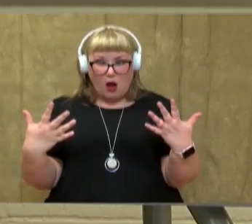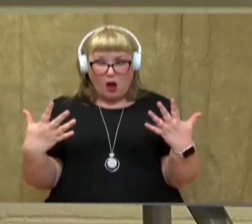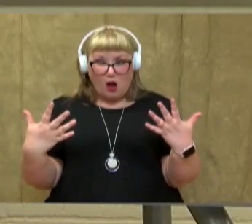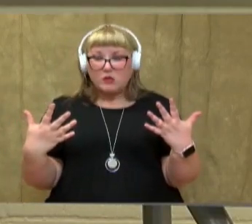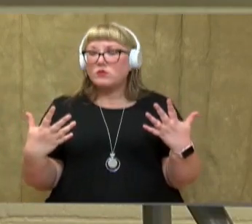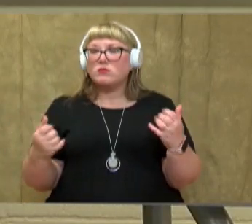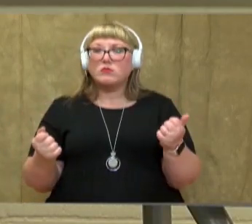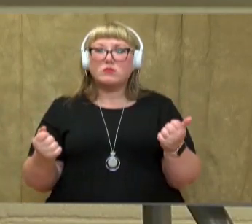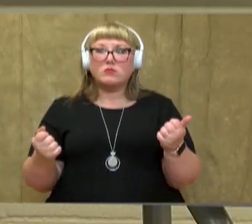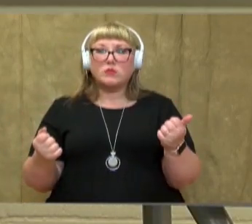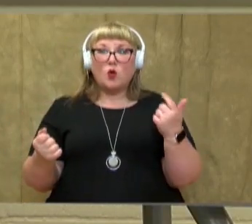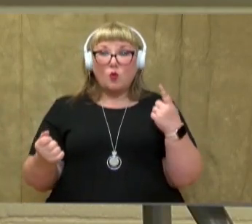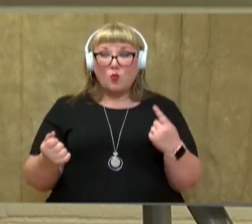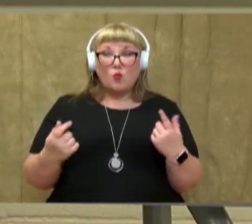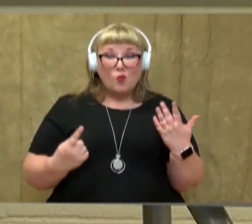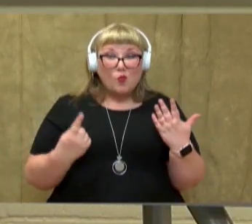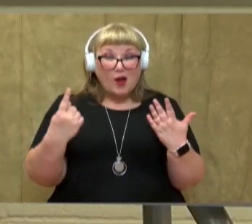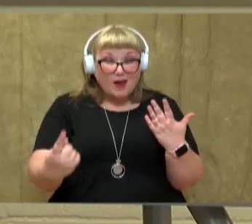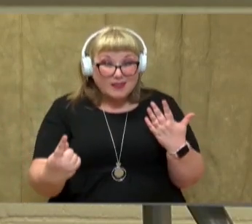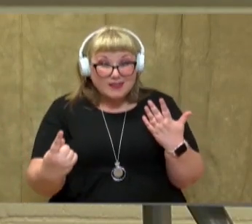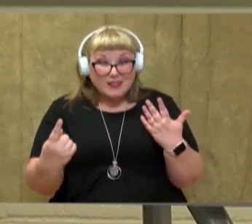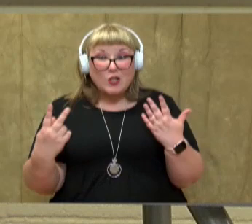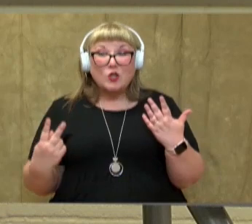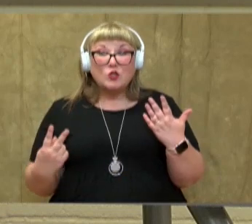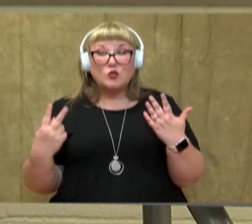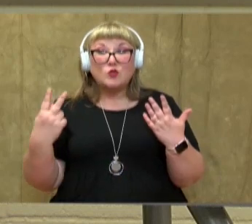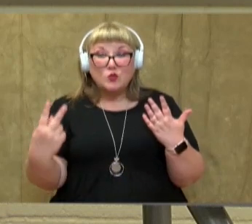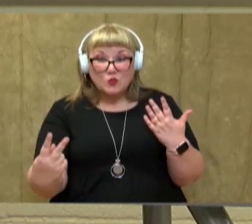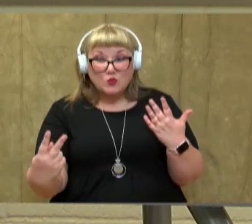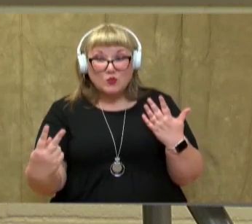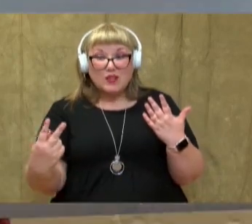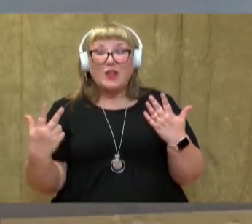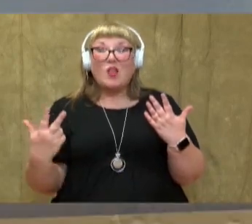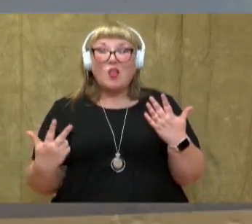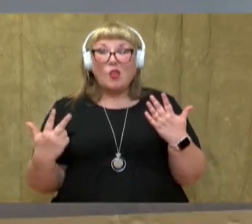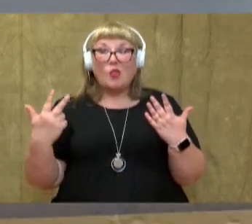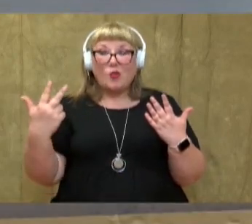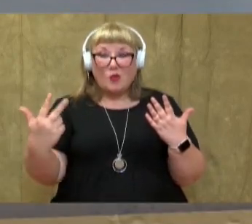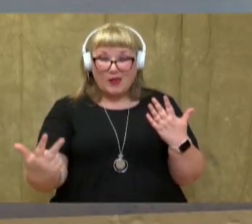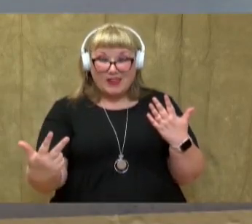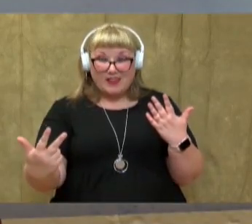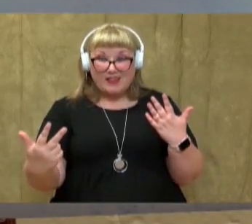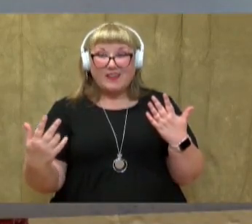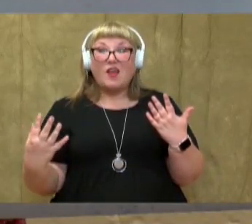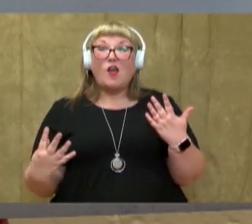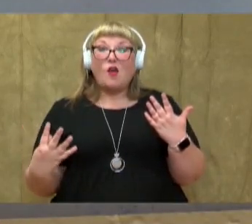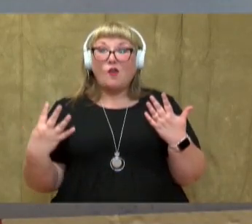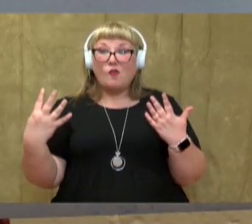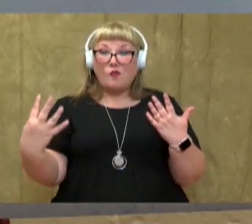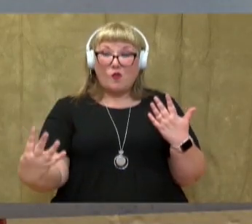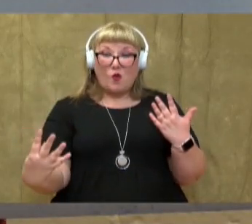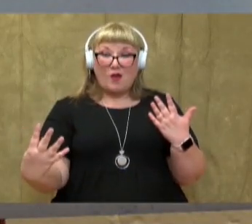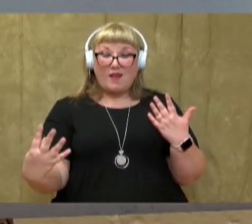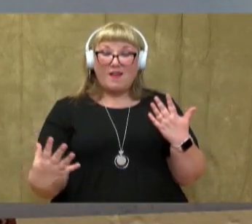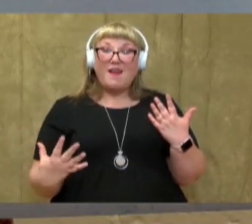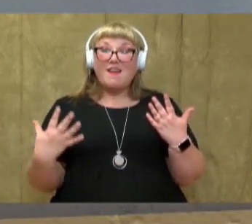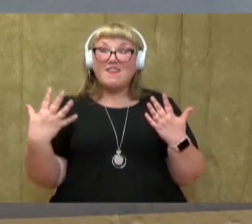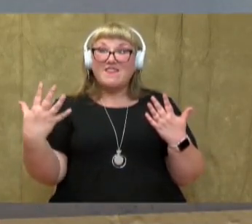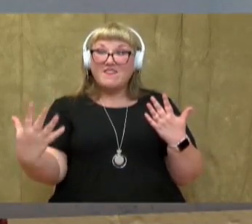check. One, two, three,